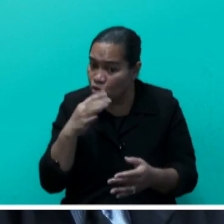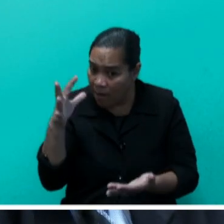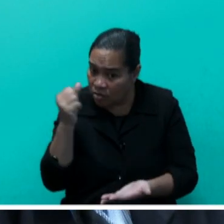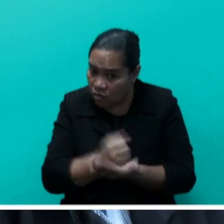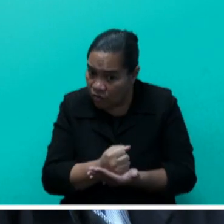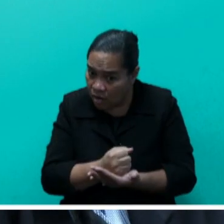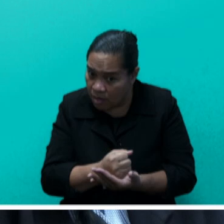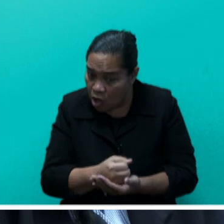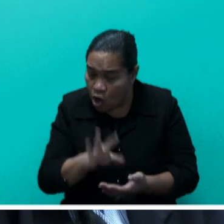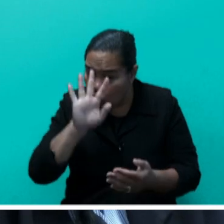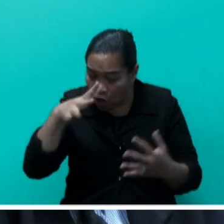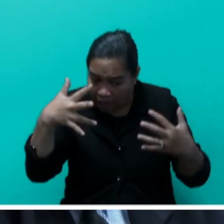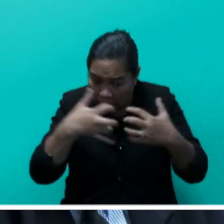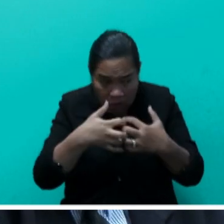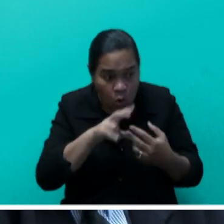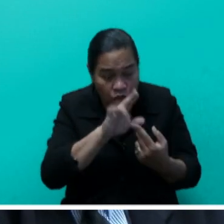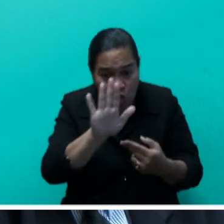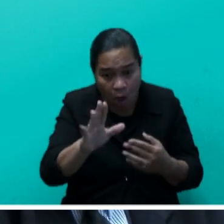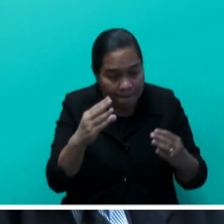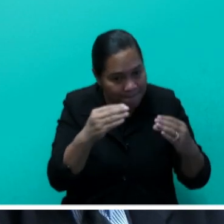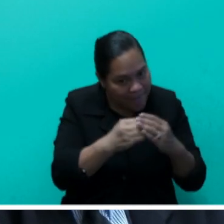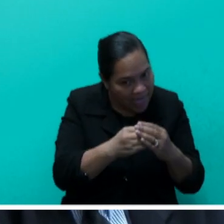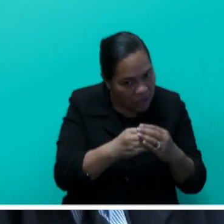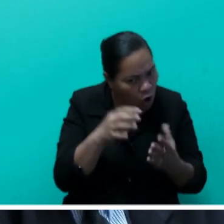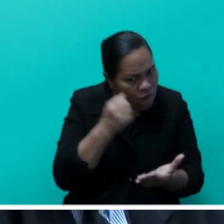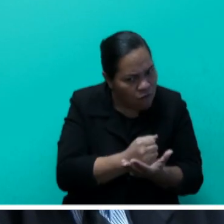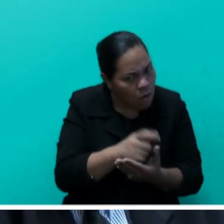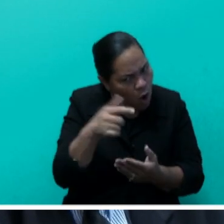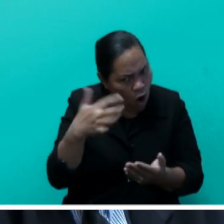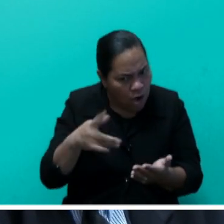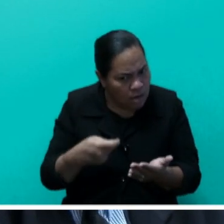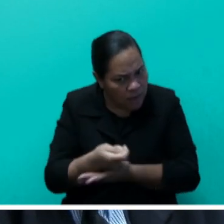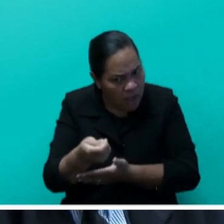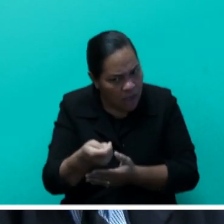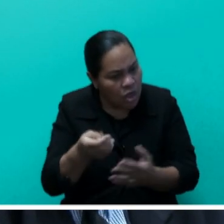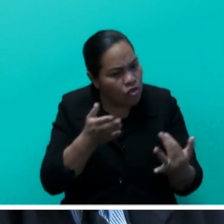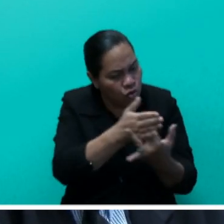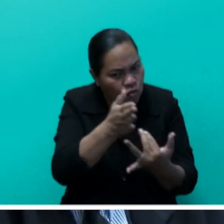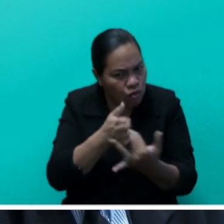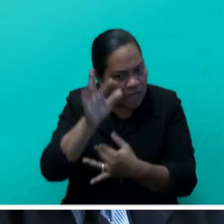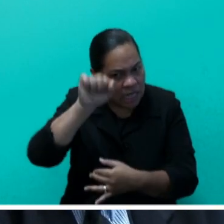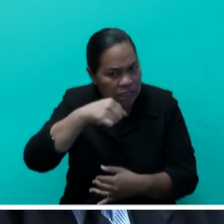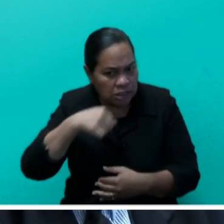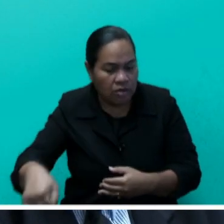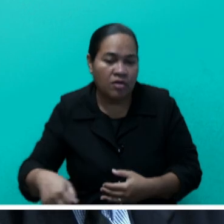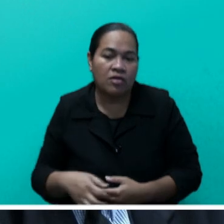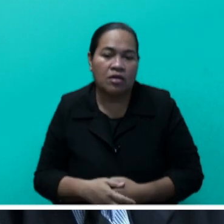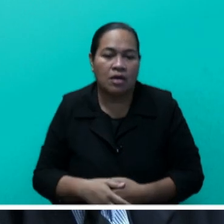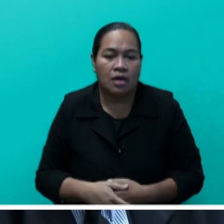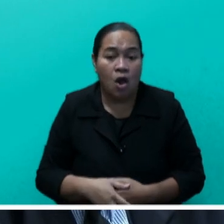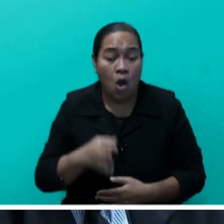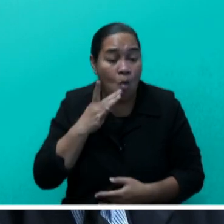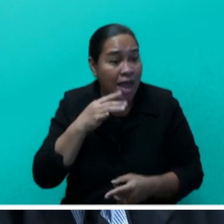and cross-check with their bank to confirm that the payments have been deposited into their respective accounts. Once